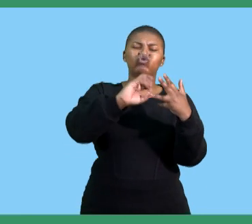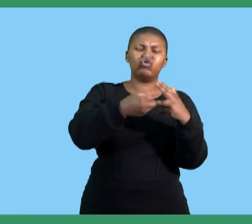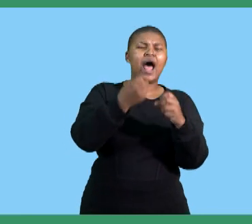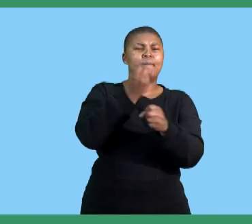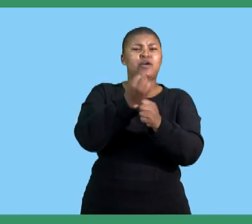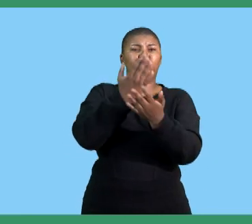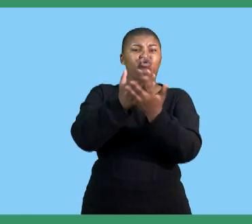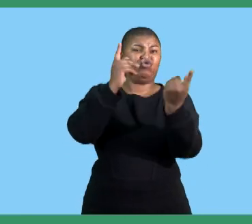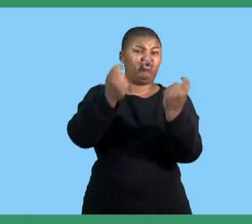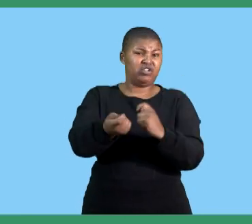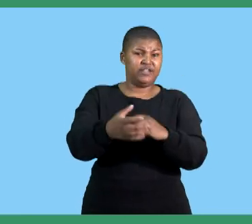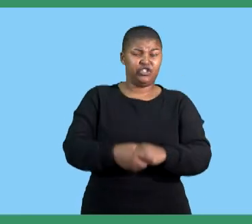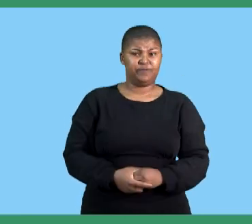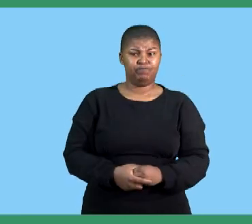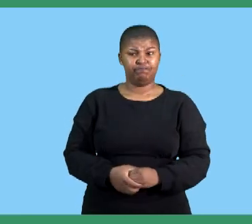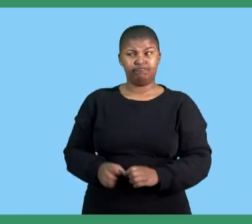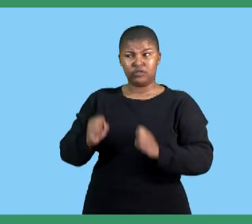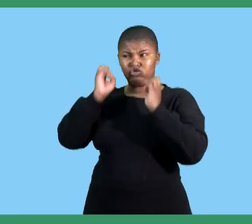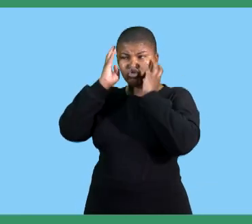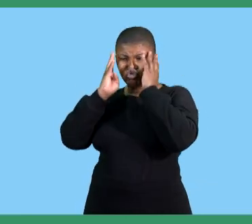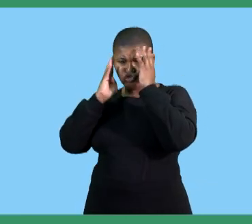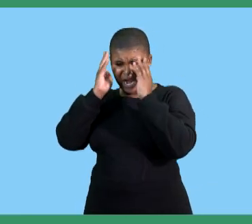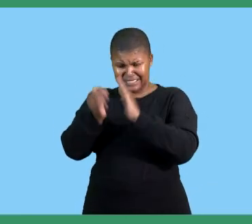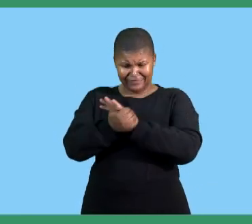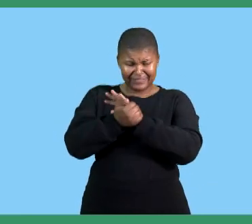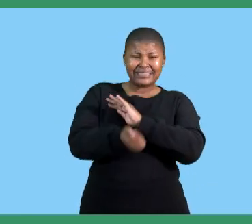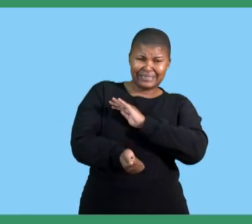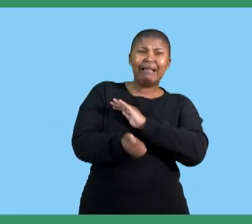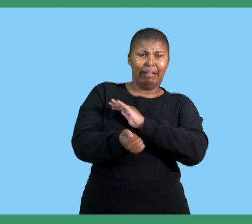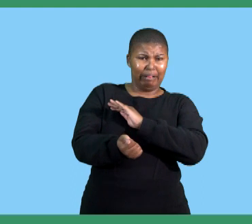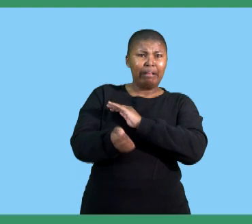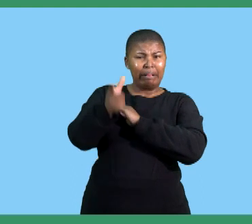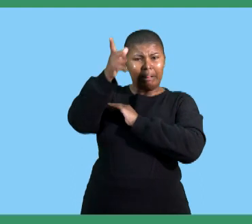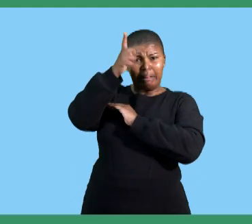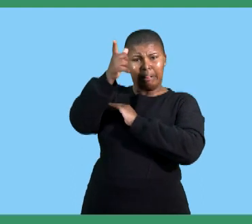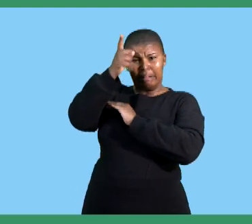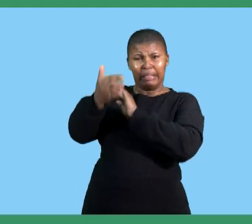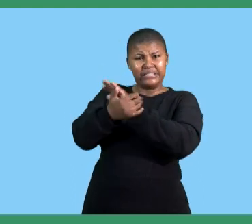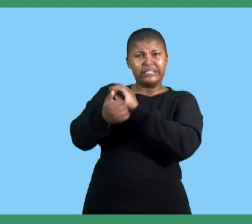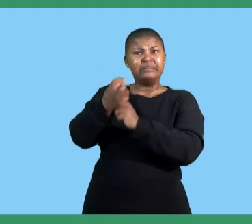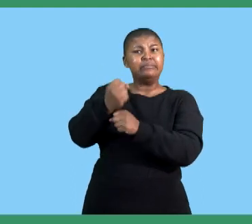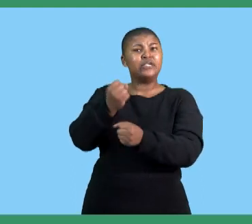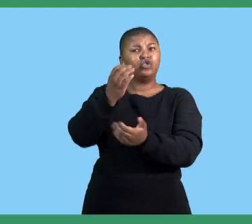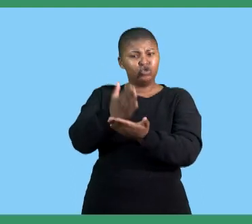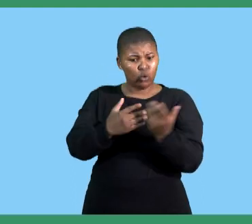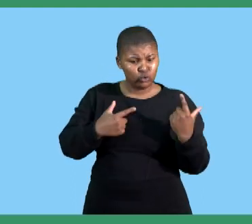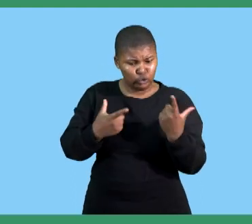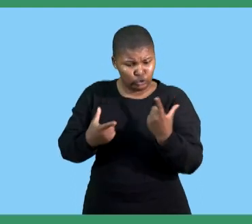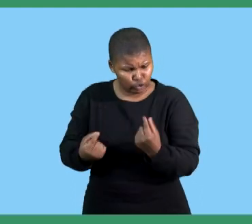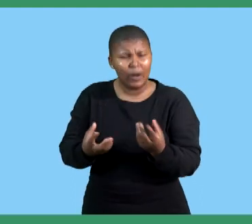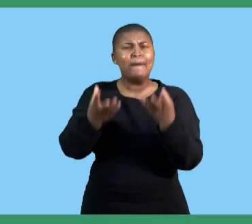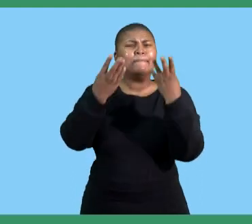It is the creative and logical skills which are needed to be applied to find solutions to